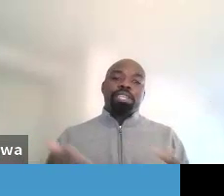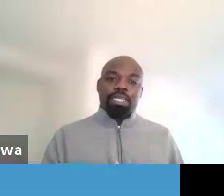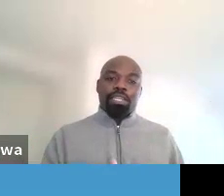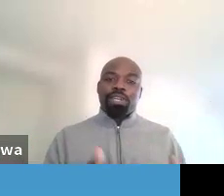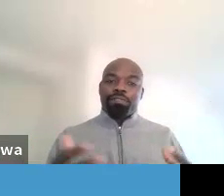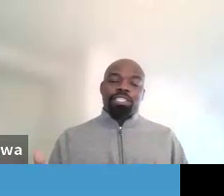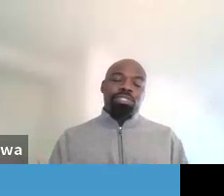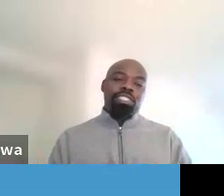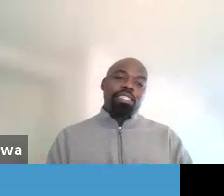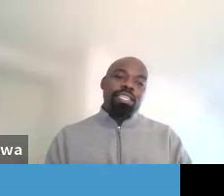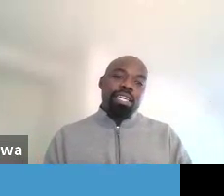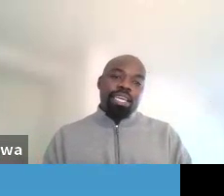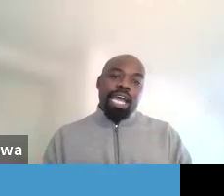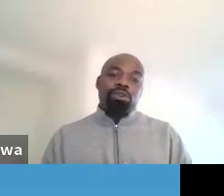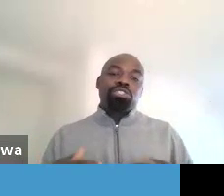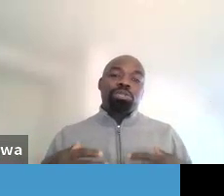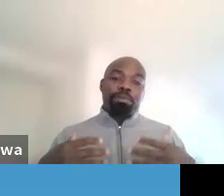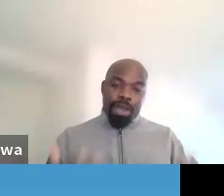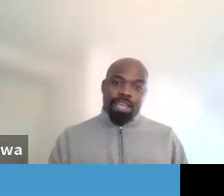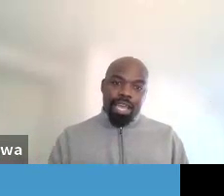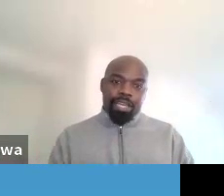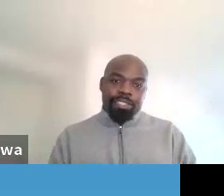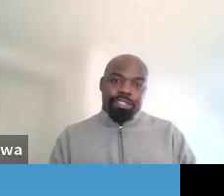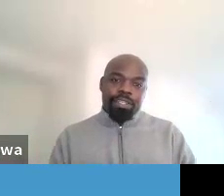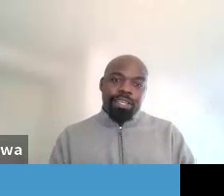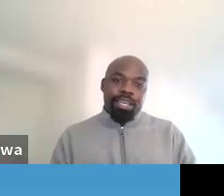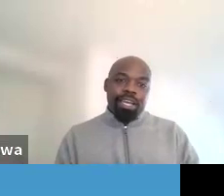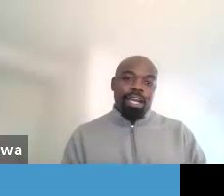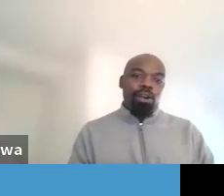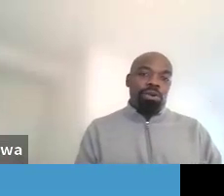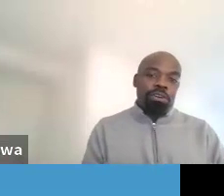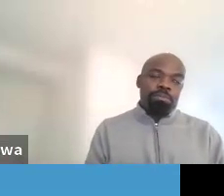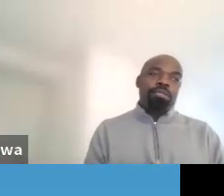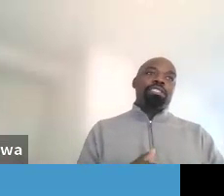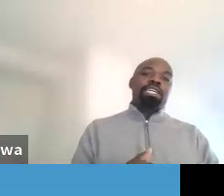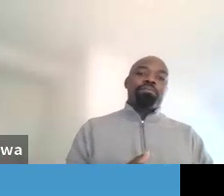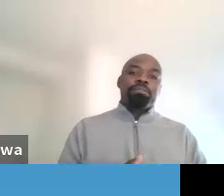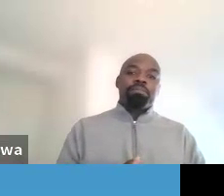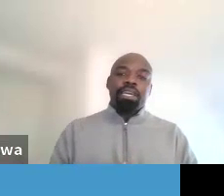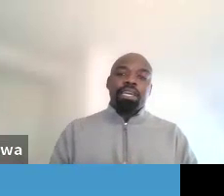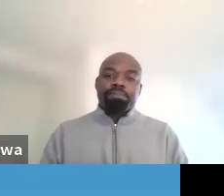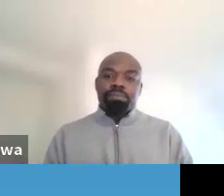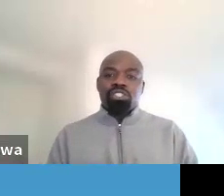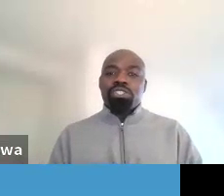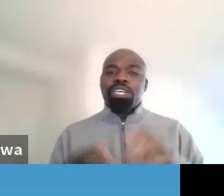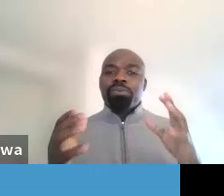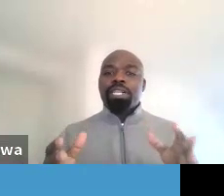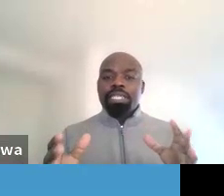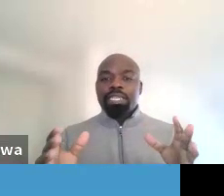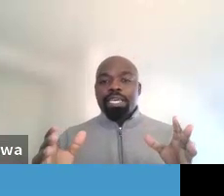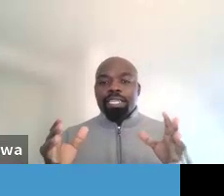we need to advance UHC, and also demand action on the commitments that have been made.